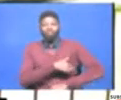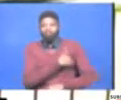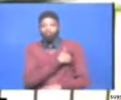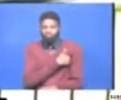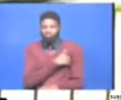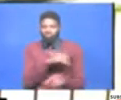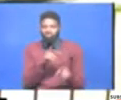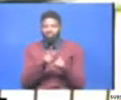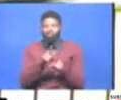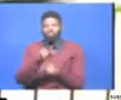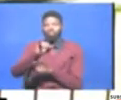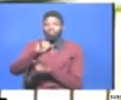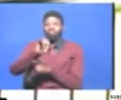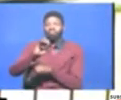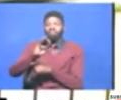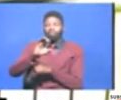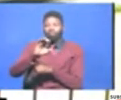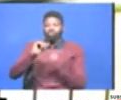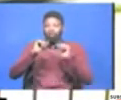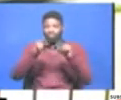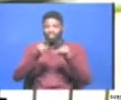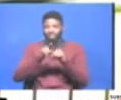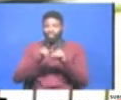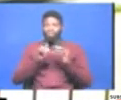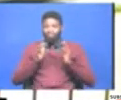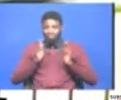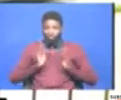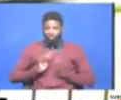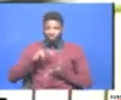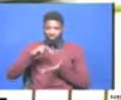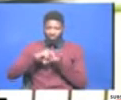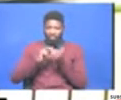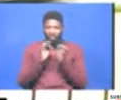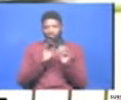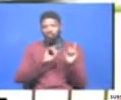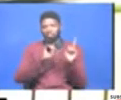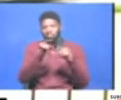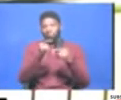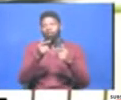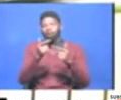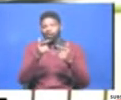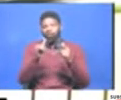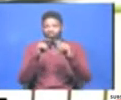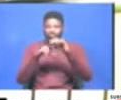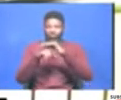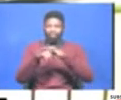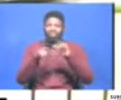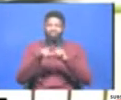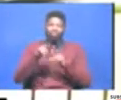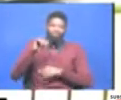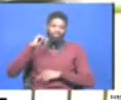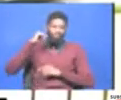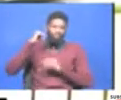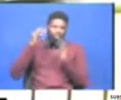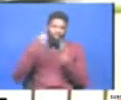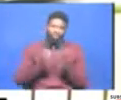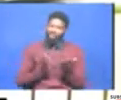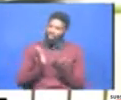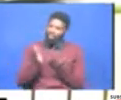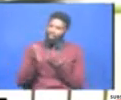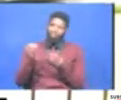officials, the candidates, if they're able to come to this particular place. And that's it. The politicians who are here, most of them were